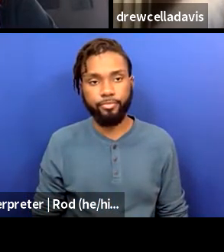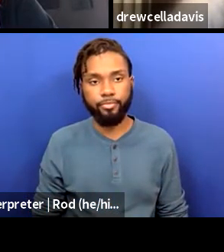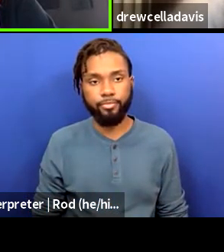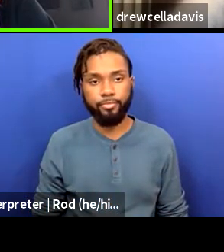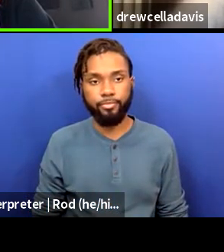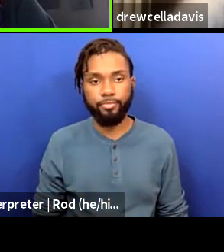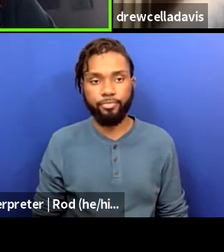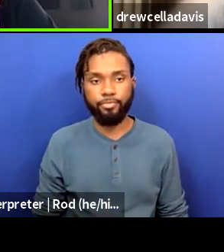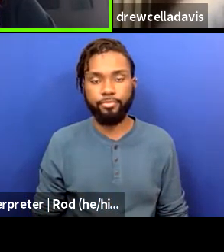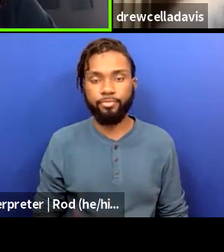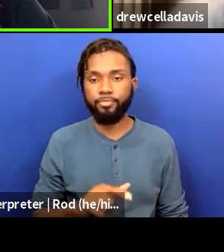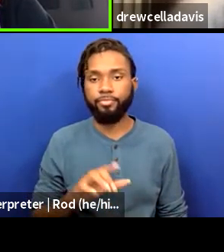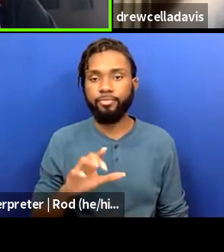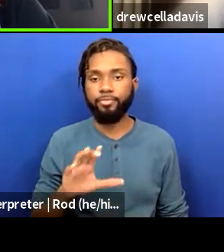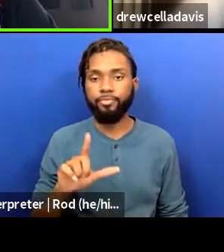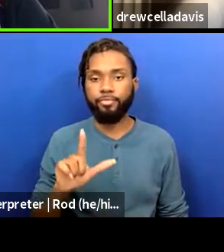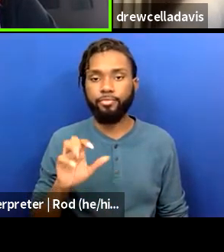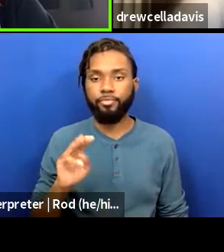Thank you, James.